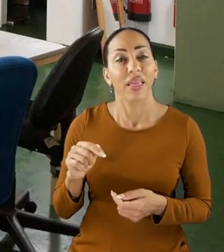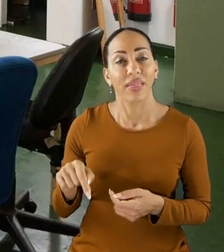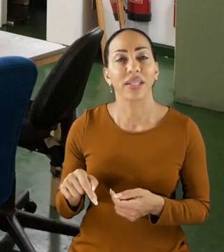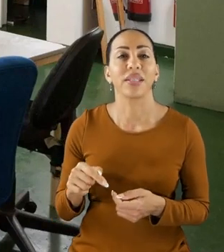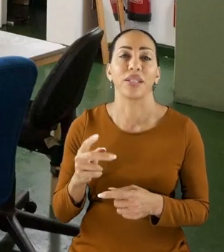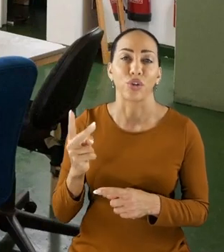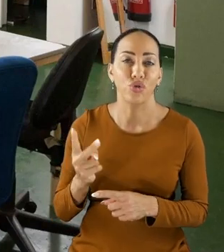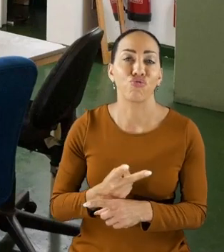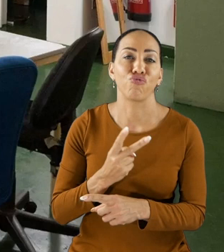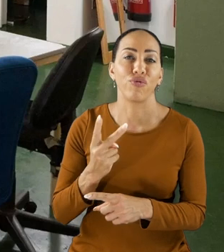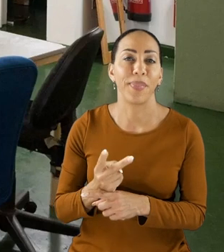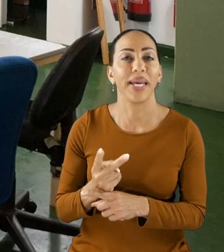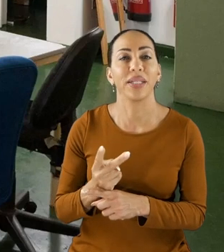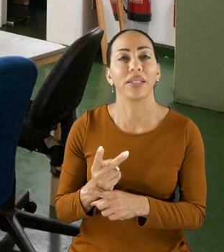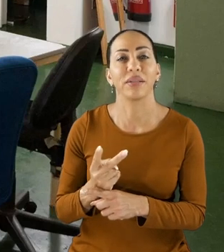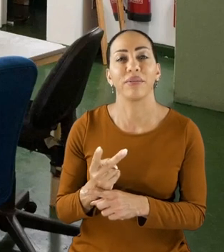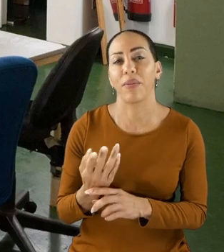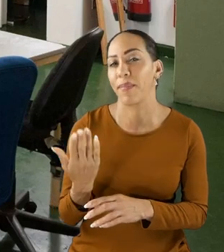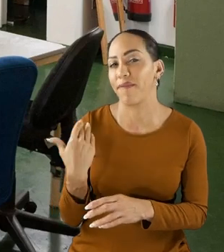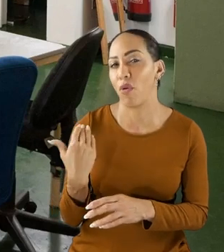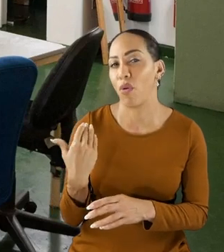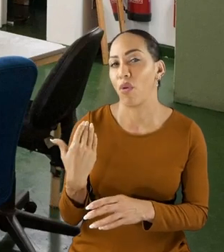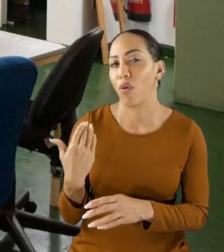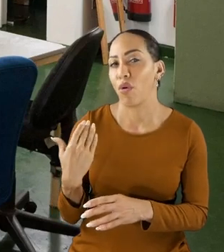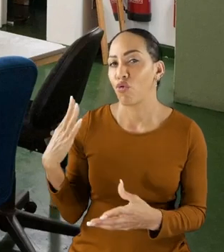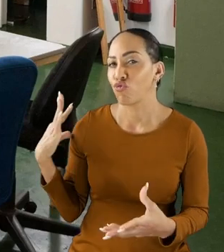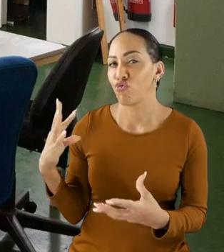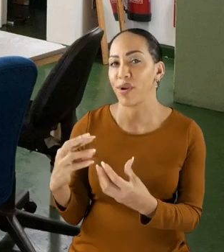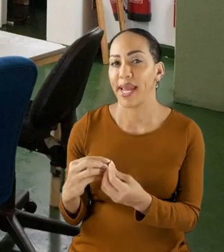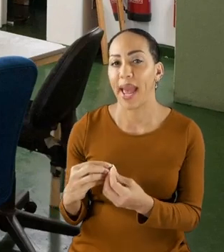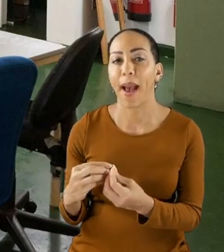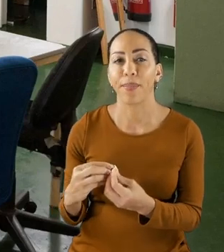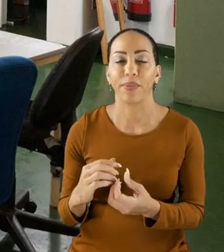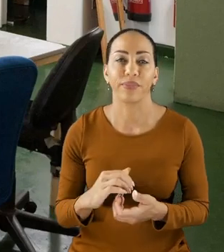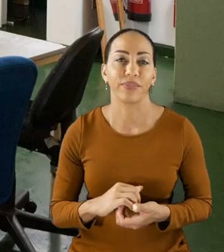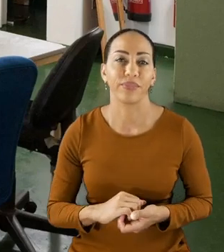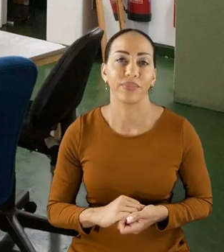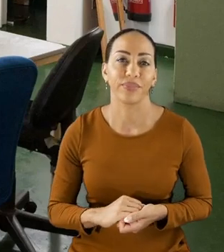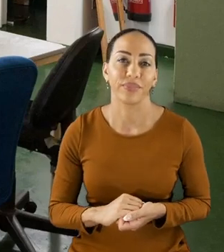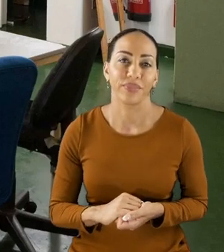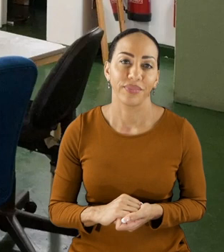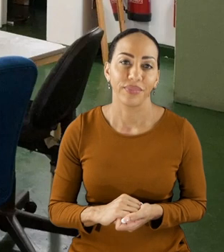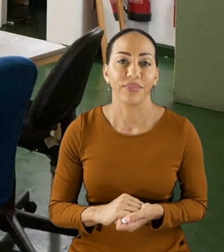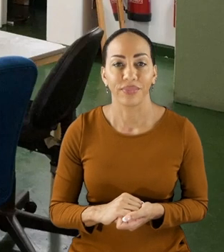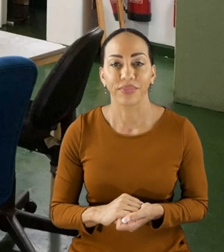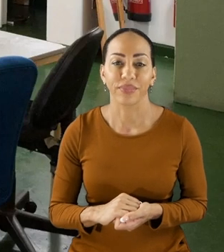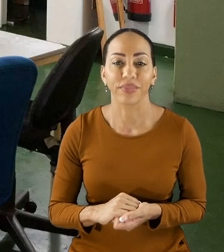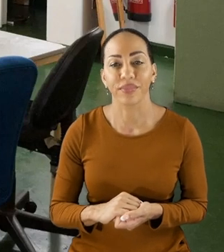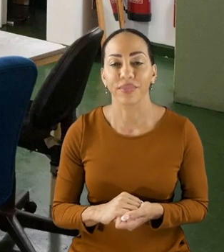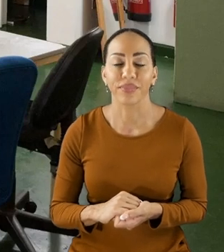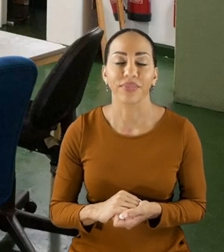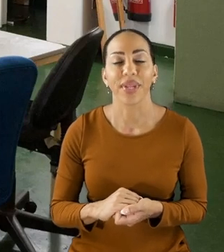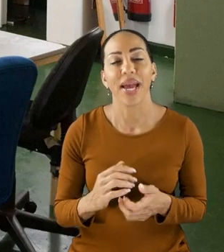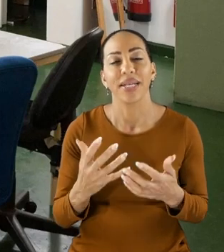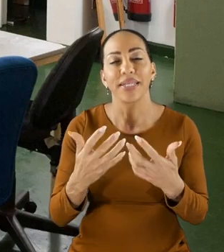be. So this is just a sort of a recap on some things, really, but just to sort of trying to sort of allude to